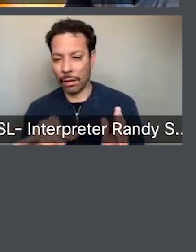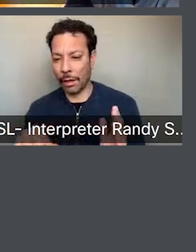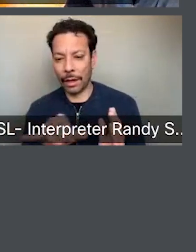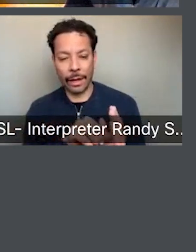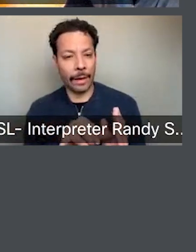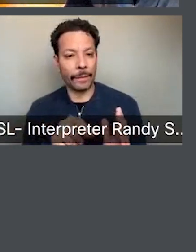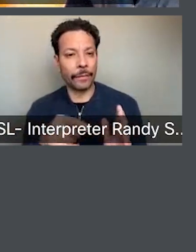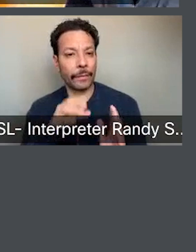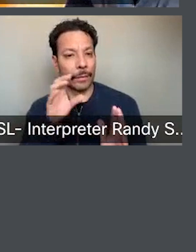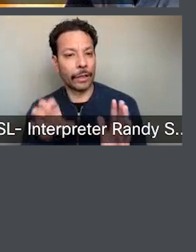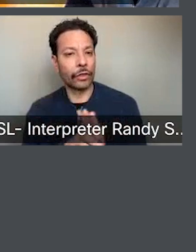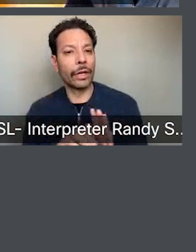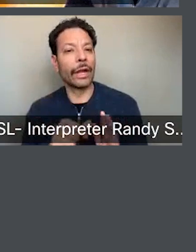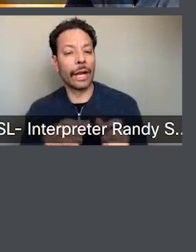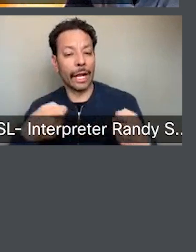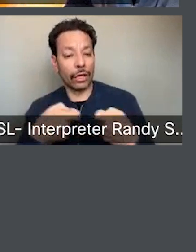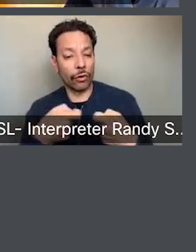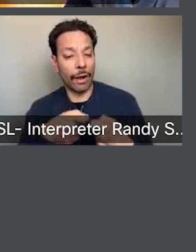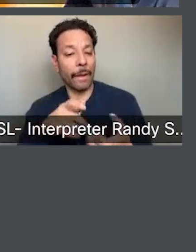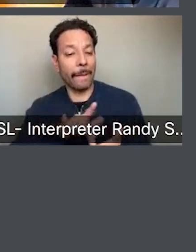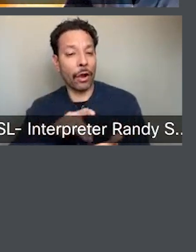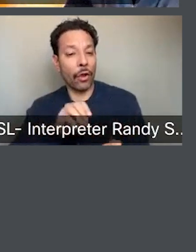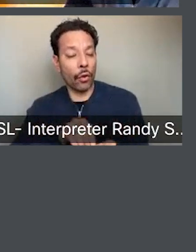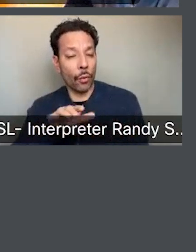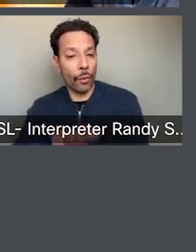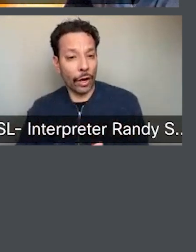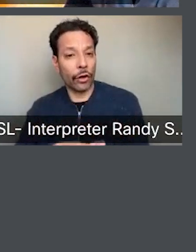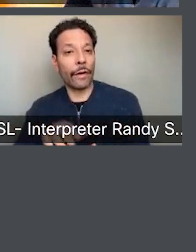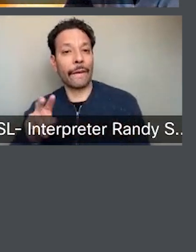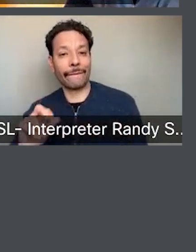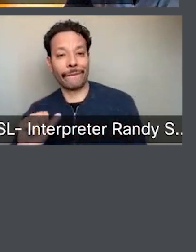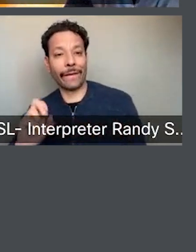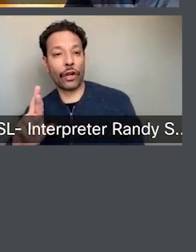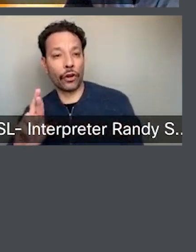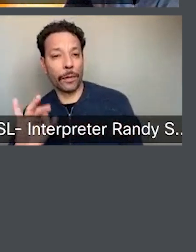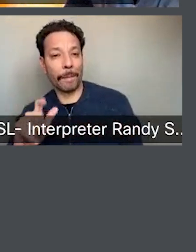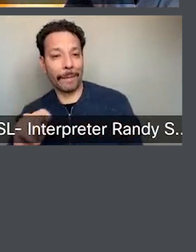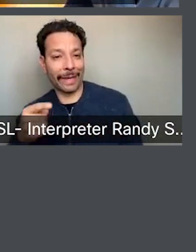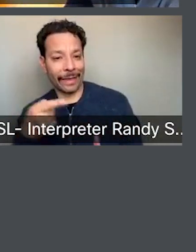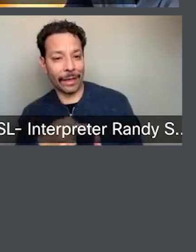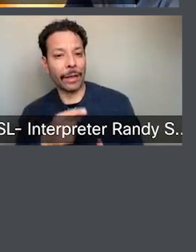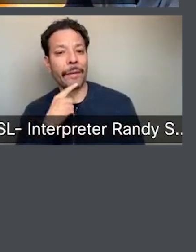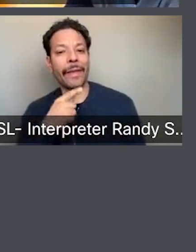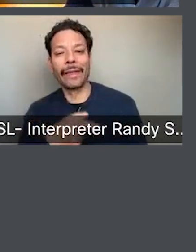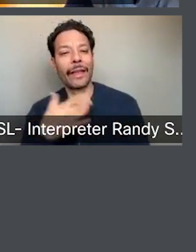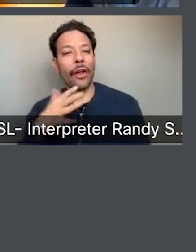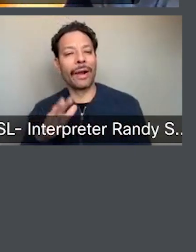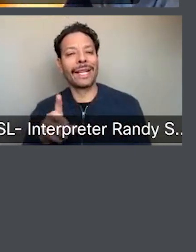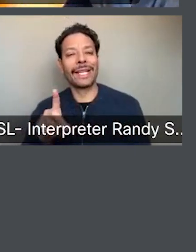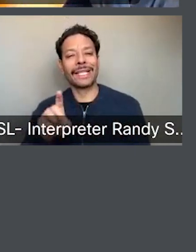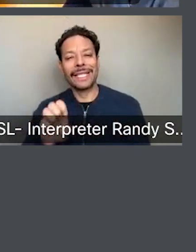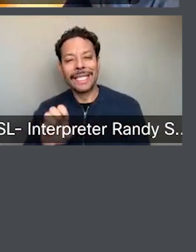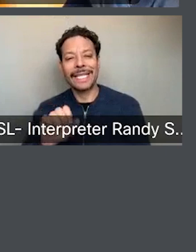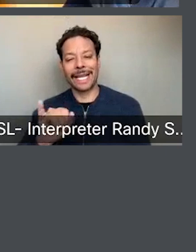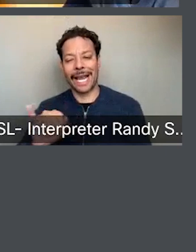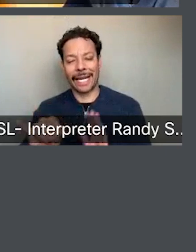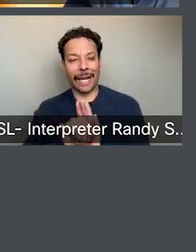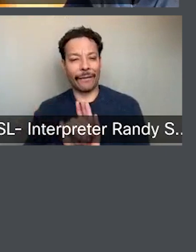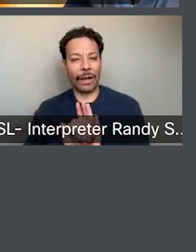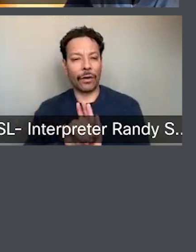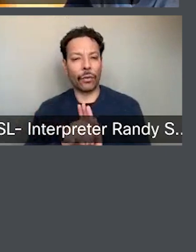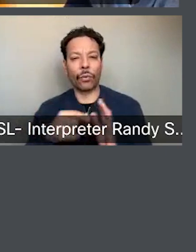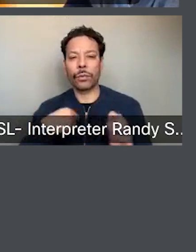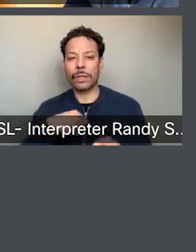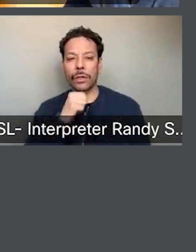electronic medical record at Vanderbilt, but it's been de-identified. So we don't